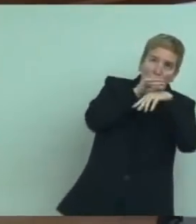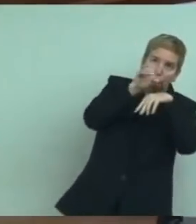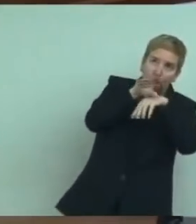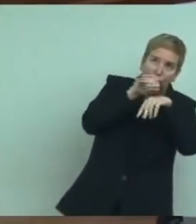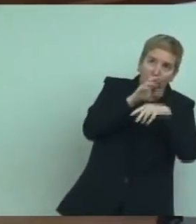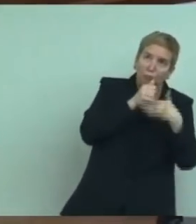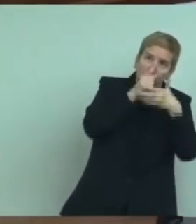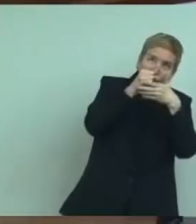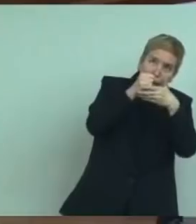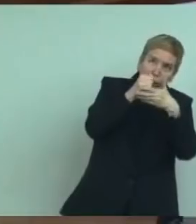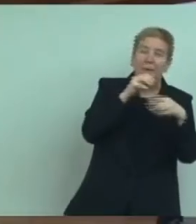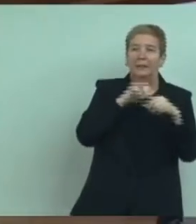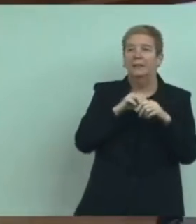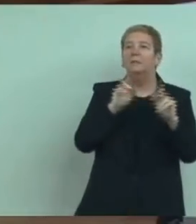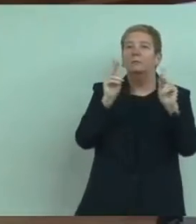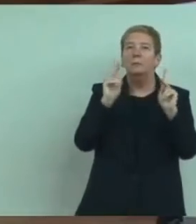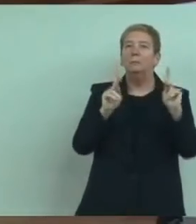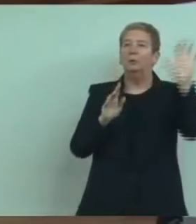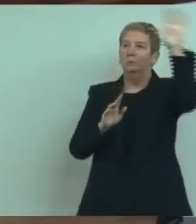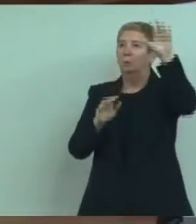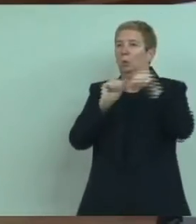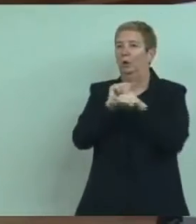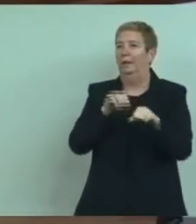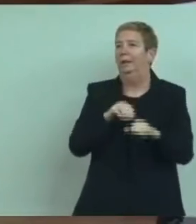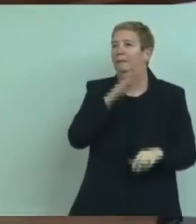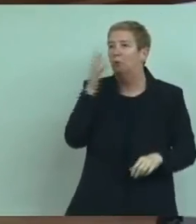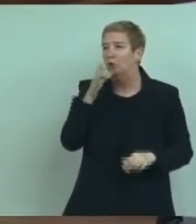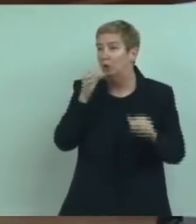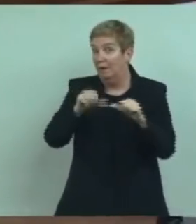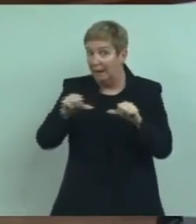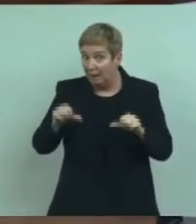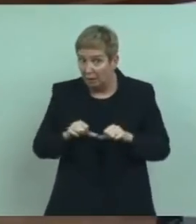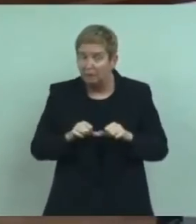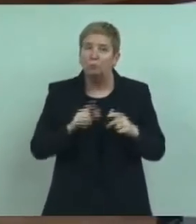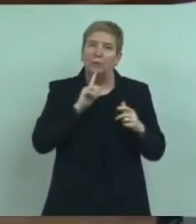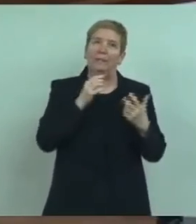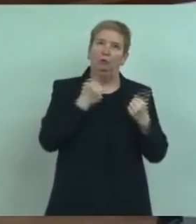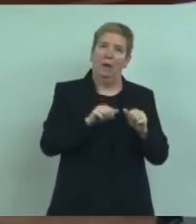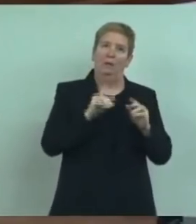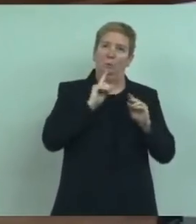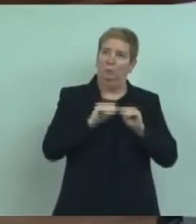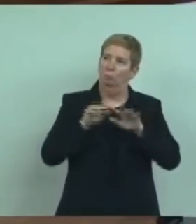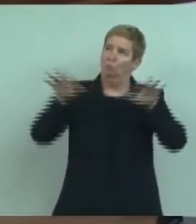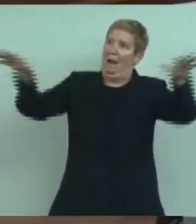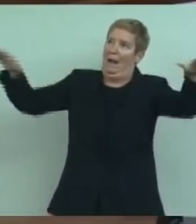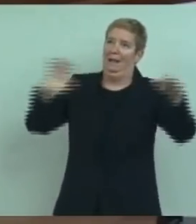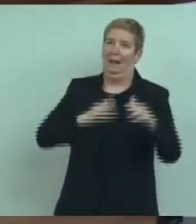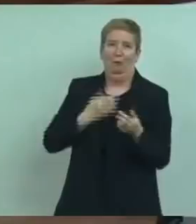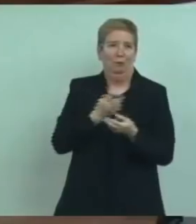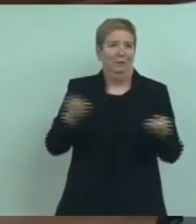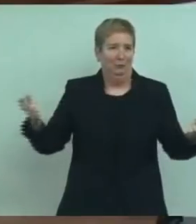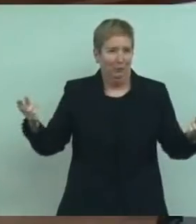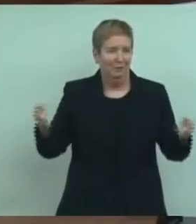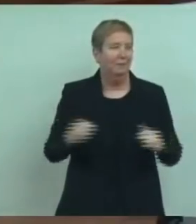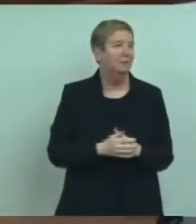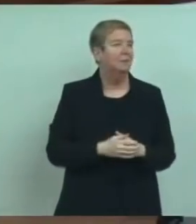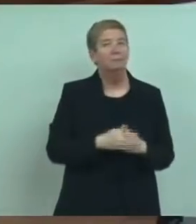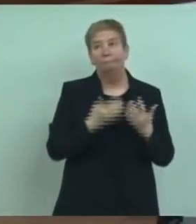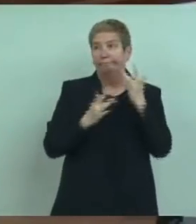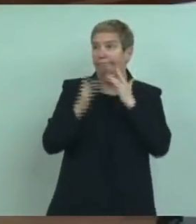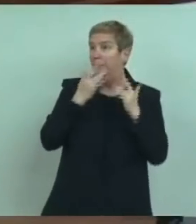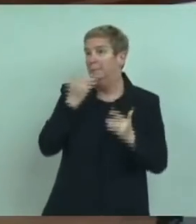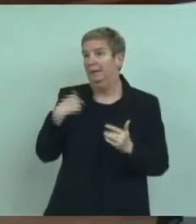for these docs in a rural area to try to spread our resources across the state the best we possibly can. I have a great